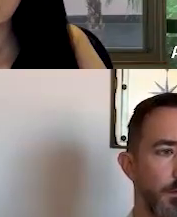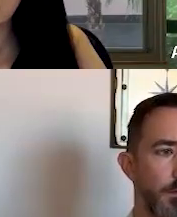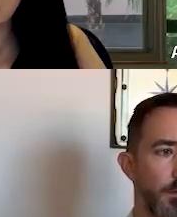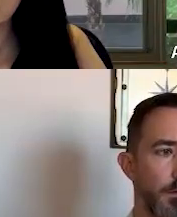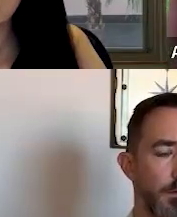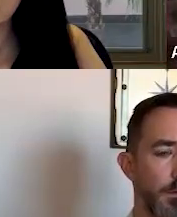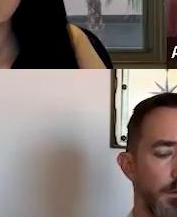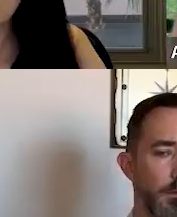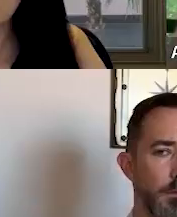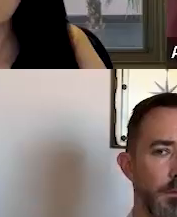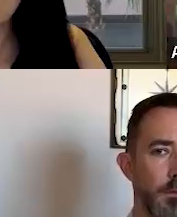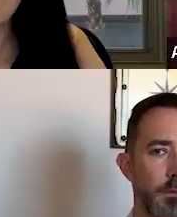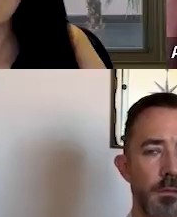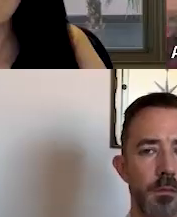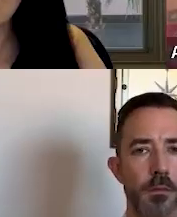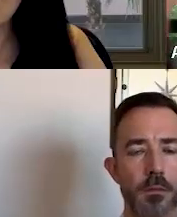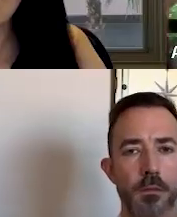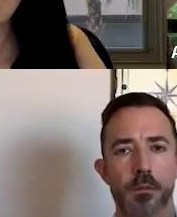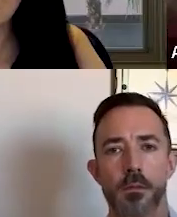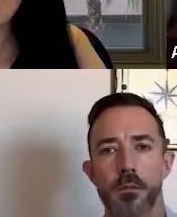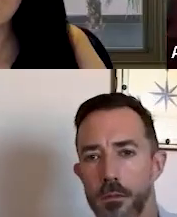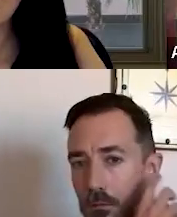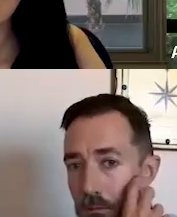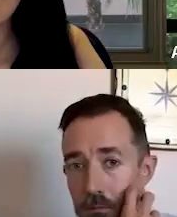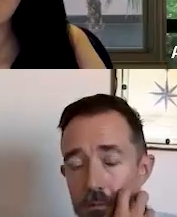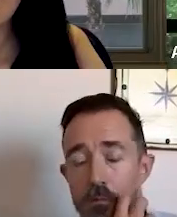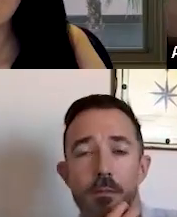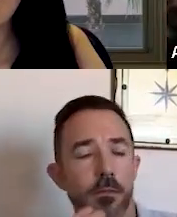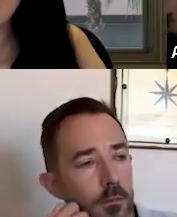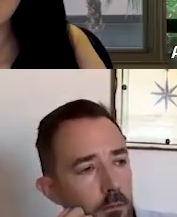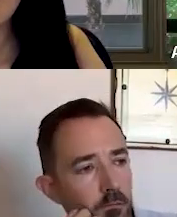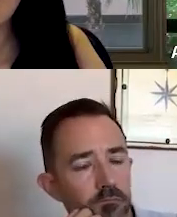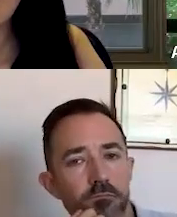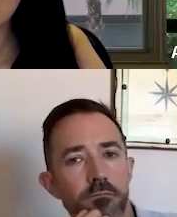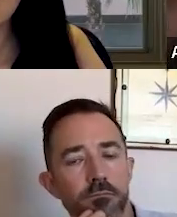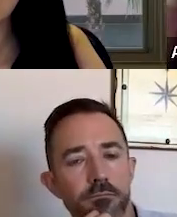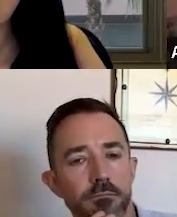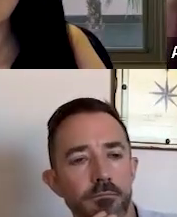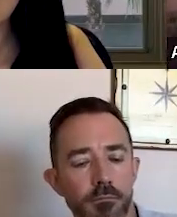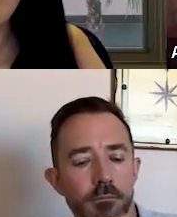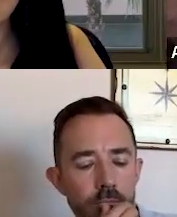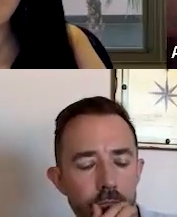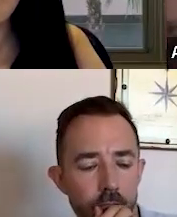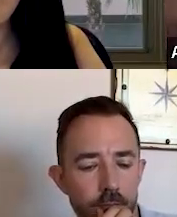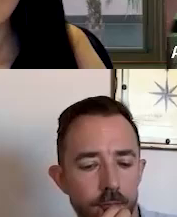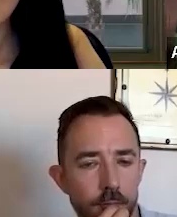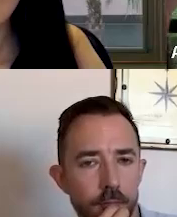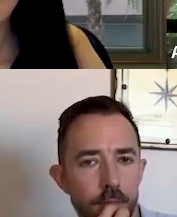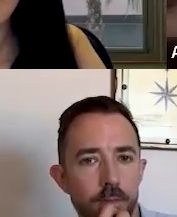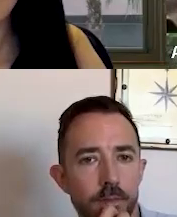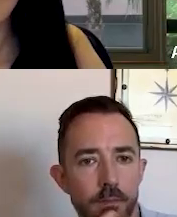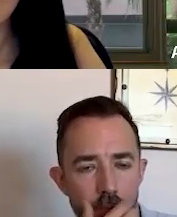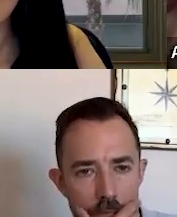settler colonialism. Systems inherently oppress. But systems are still made of people. They're not always the invisible